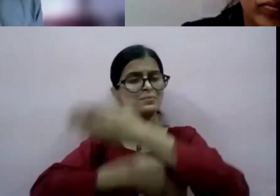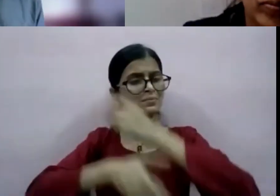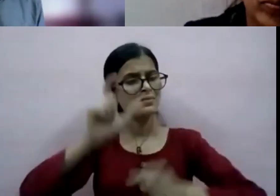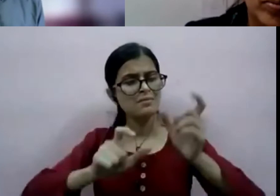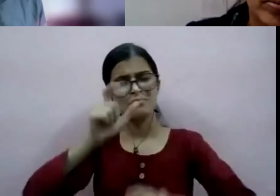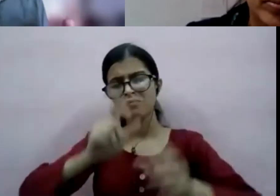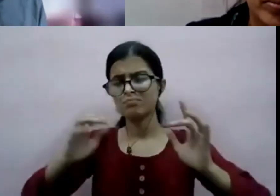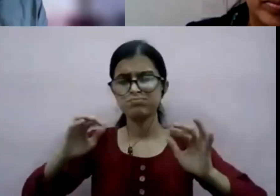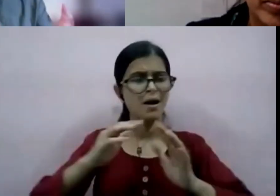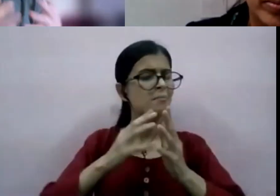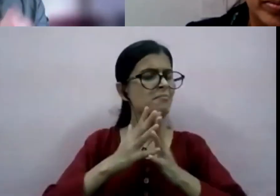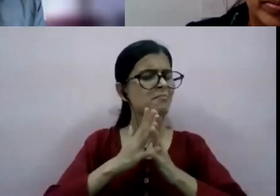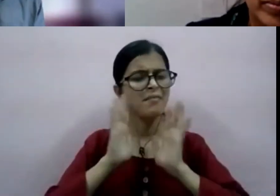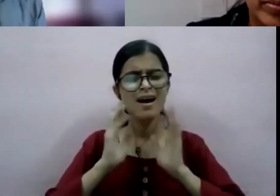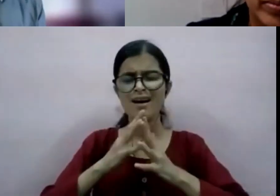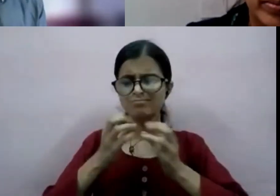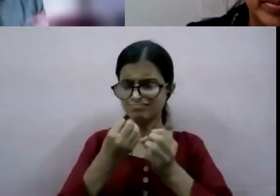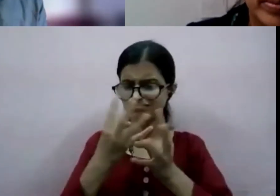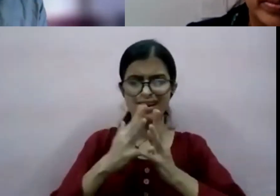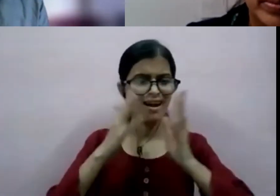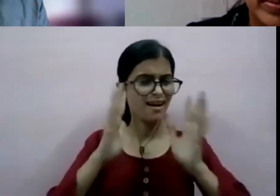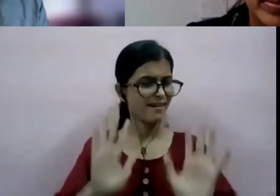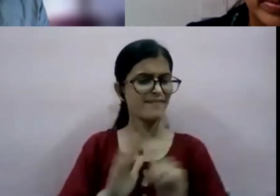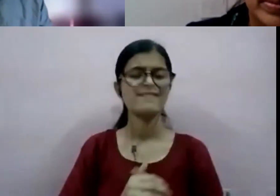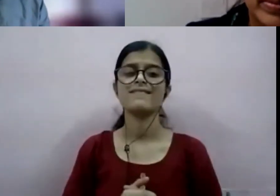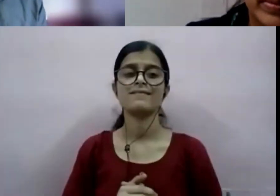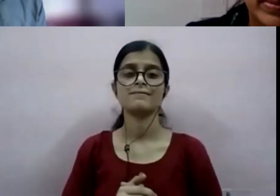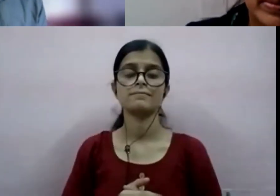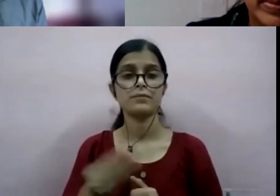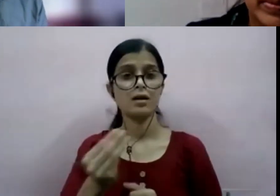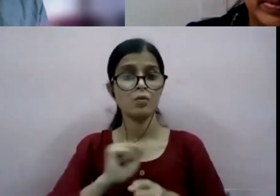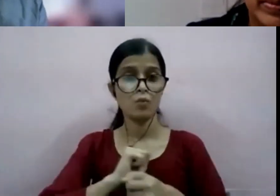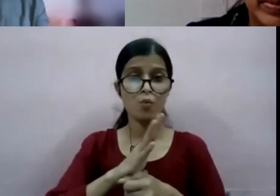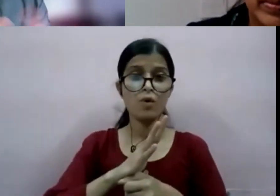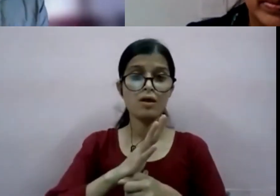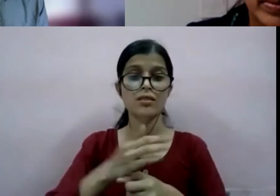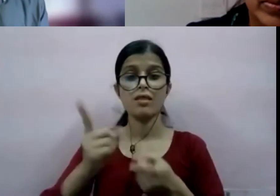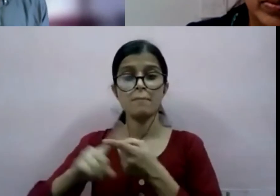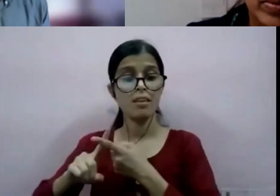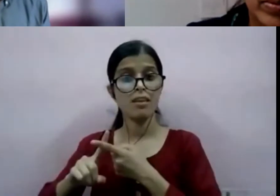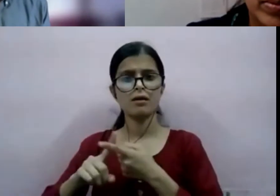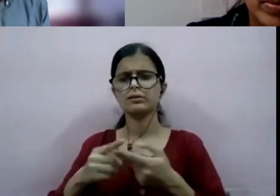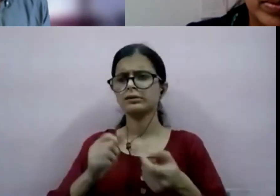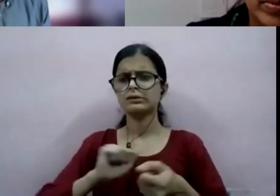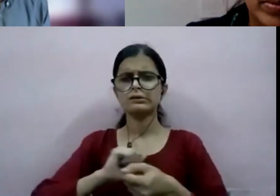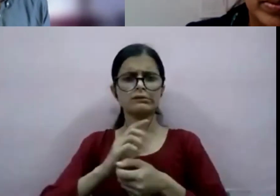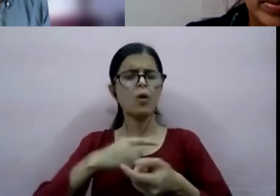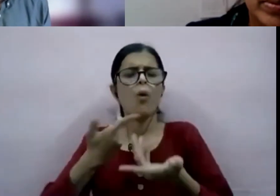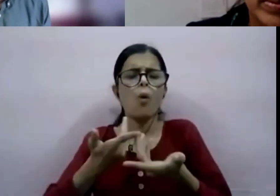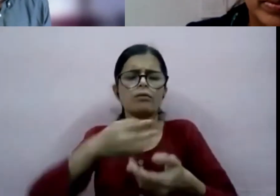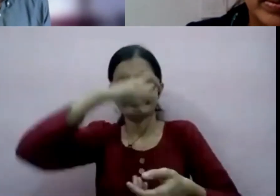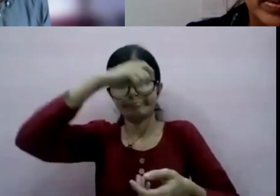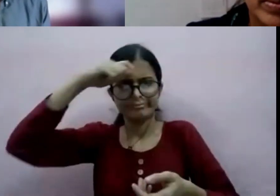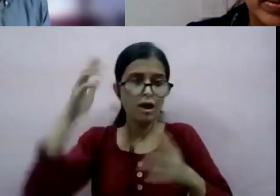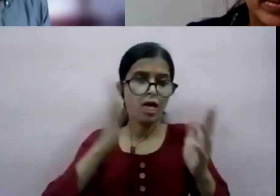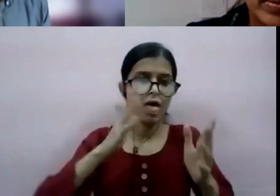Natural disasters, disabled people always come off worse. The COVID pandemic has exposed it, but climate change will be a huge problem for disabled